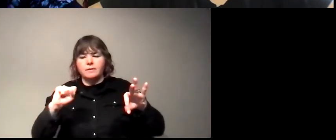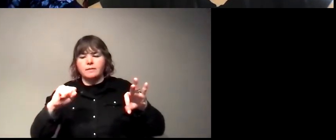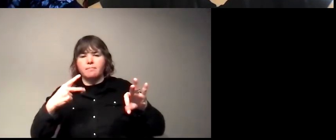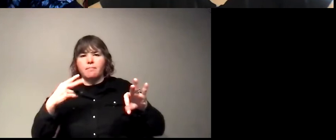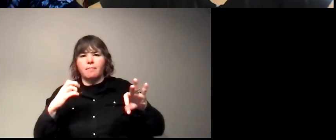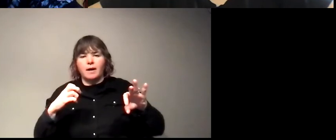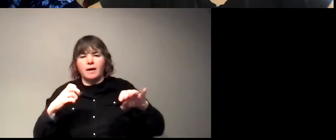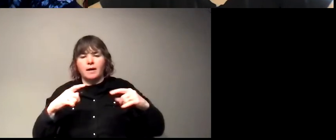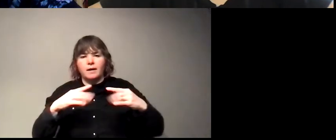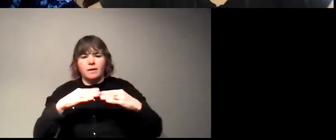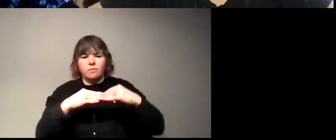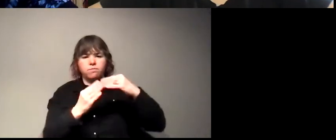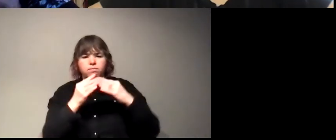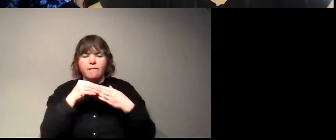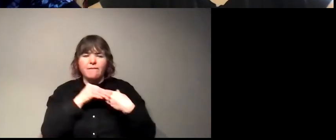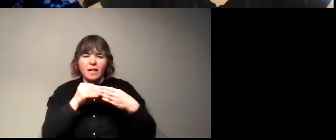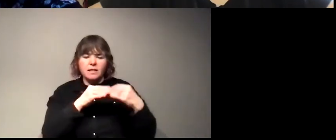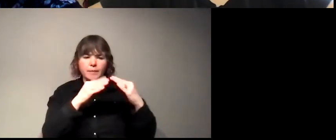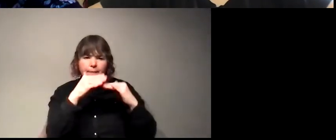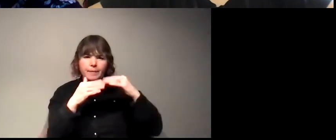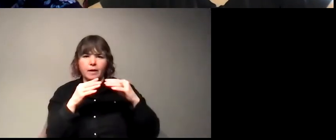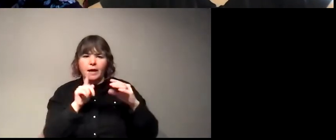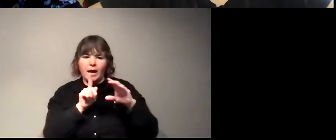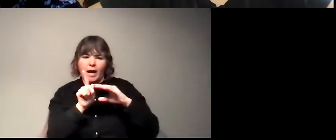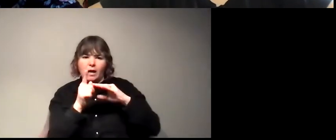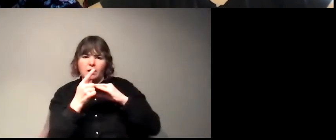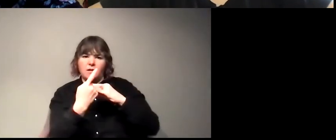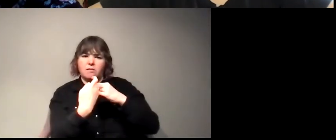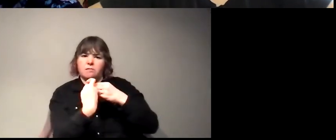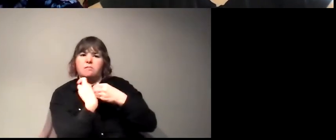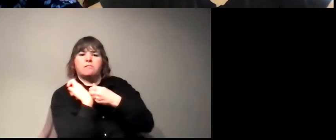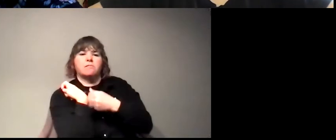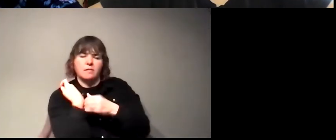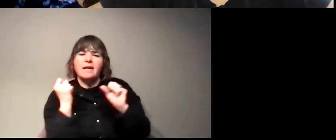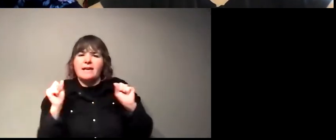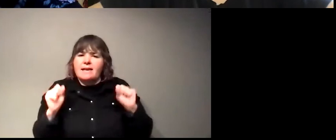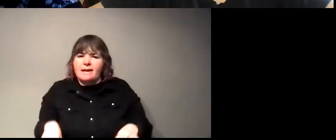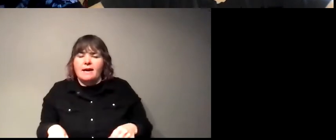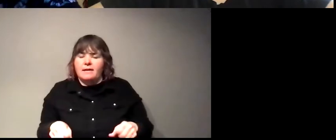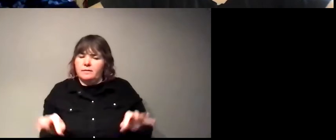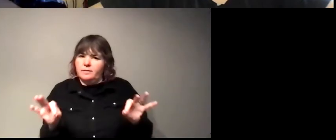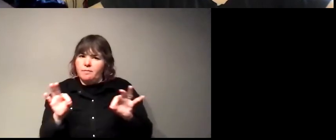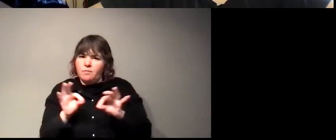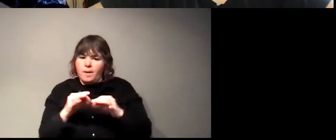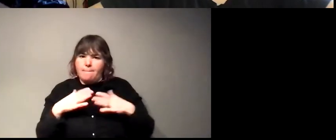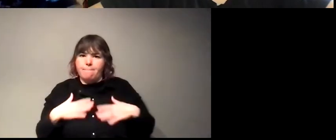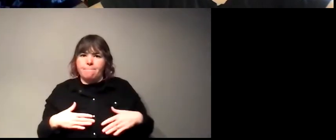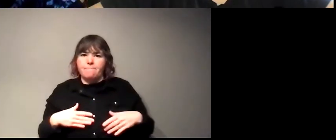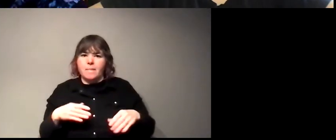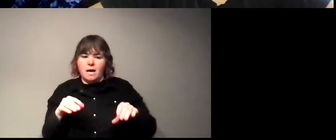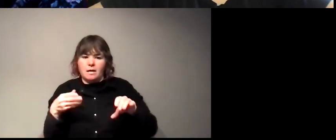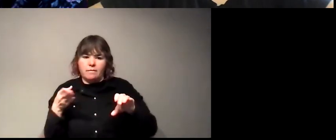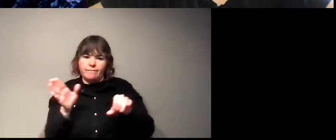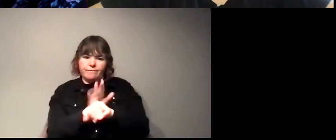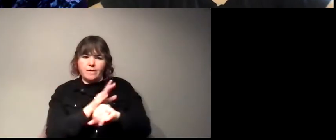really, really flexible. So they can turn fully around on themselves. So that's why we have to make sure that their body is filling up the